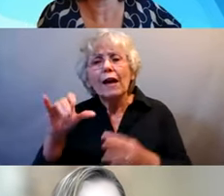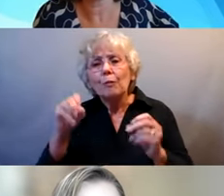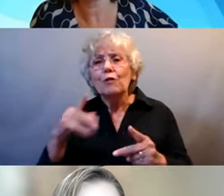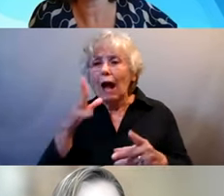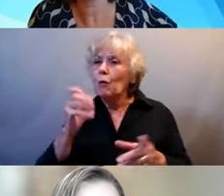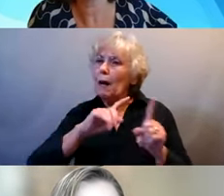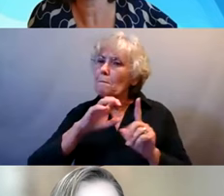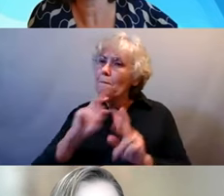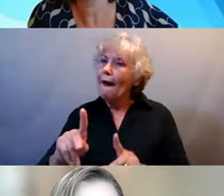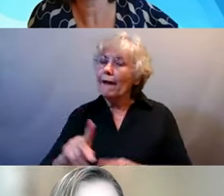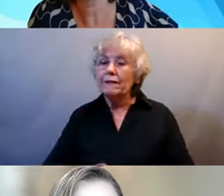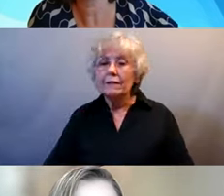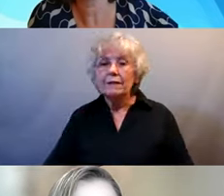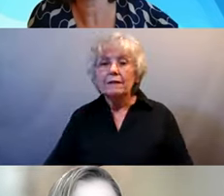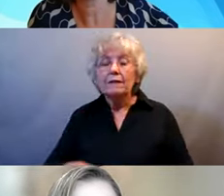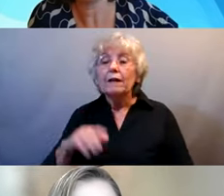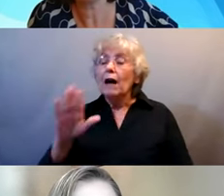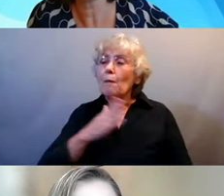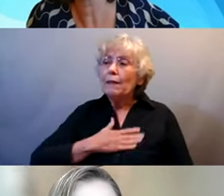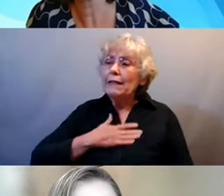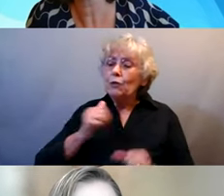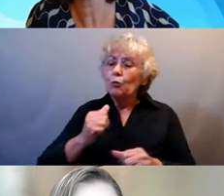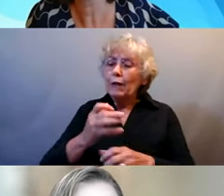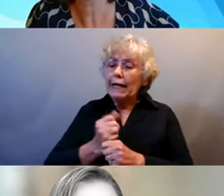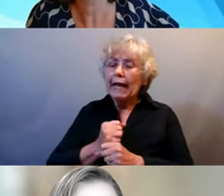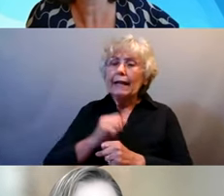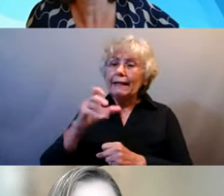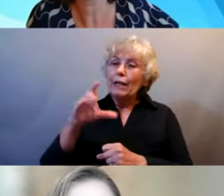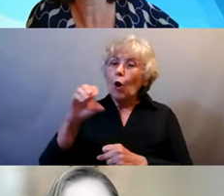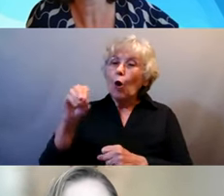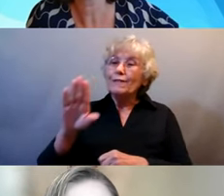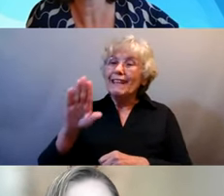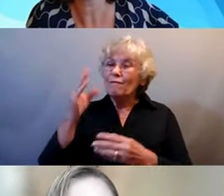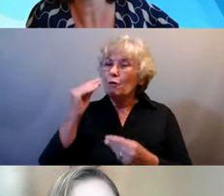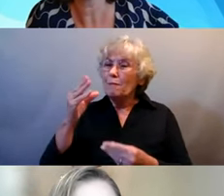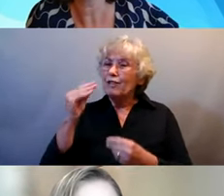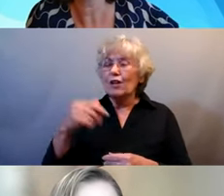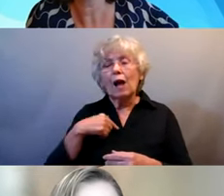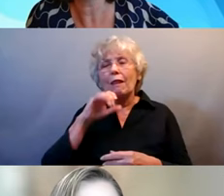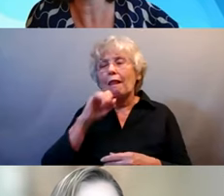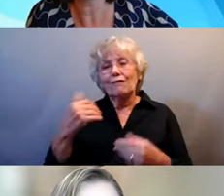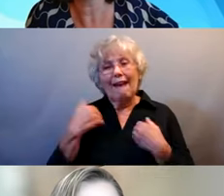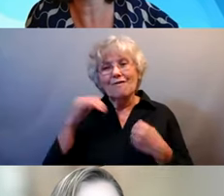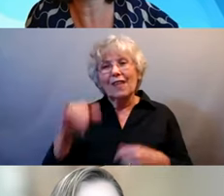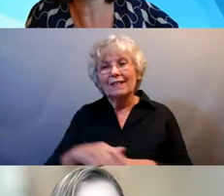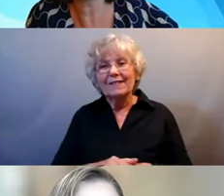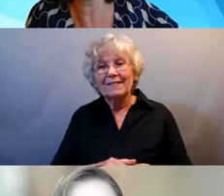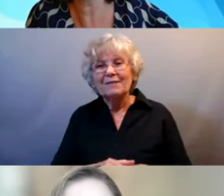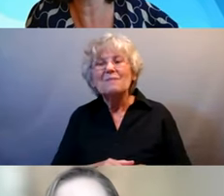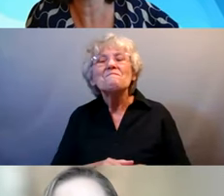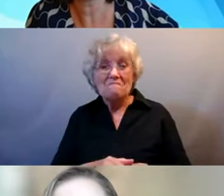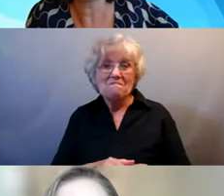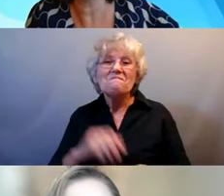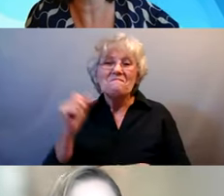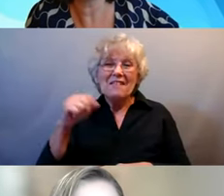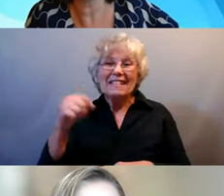Can we please get Cleo's information? I'd love to have it. Yes, I think we do have contact.